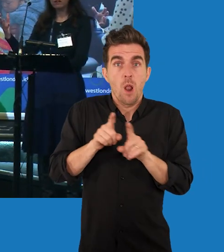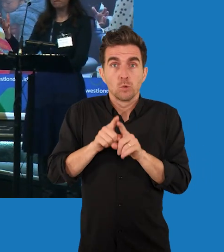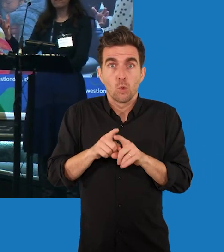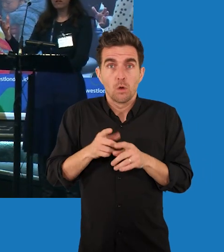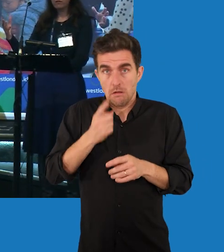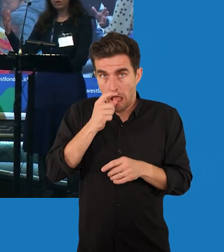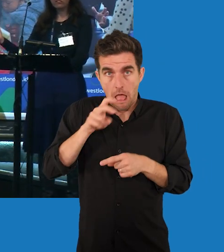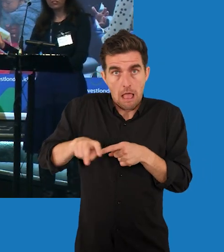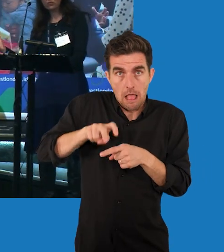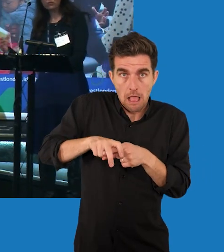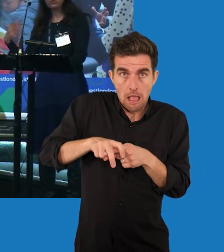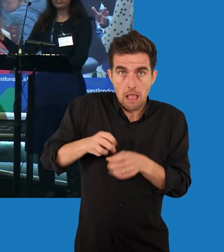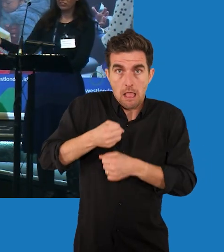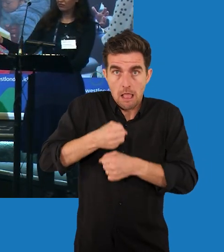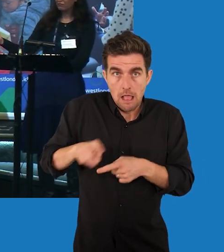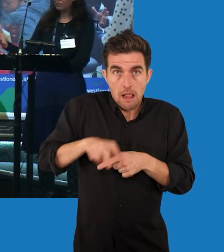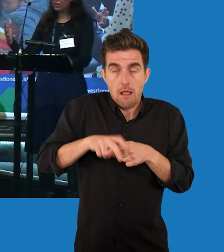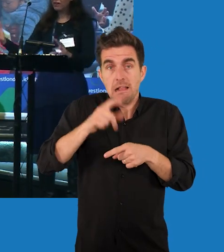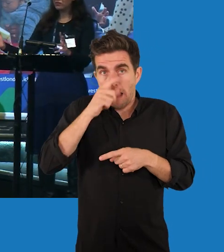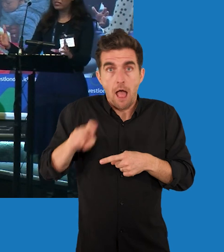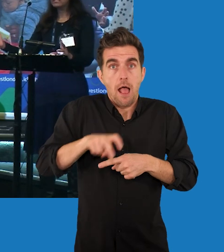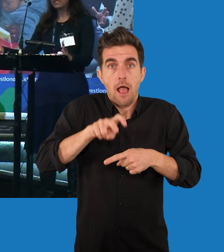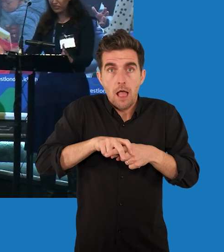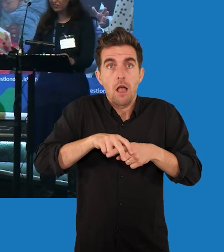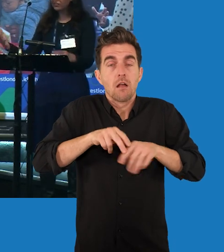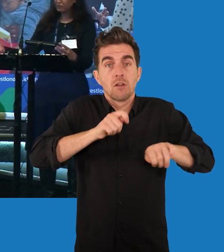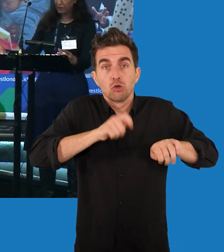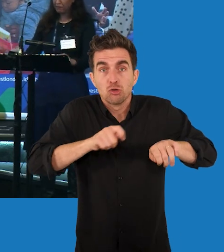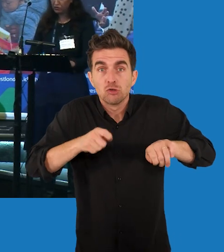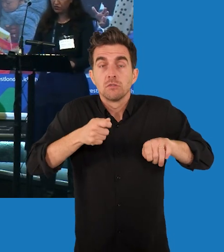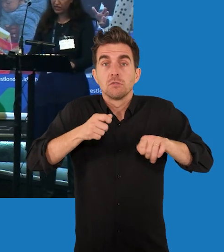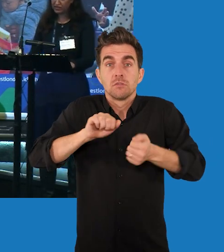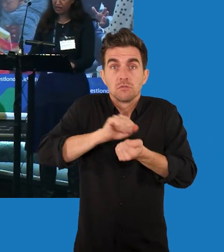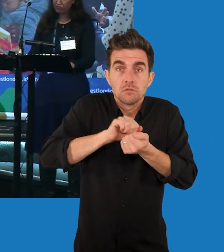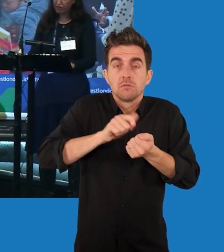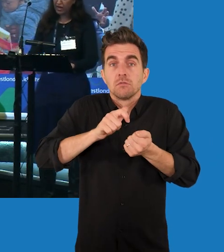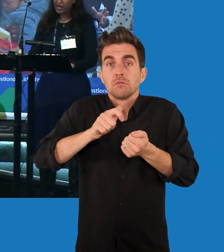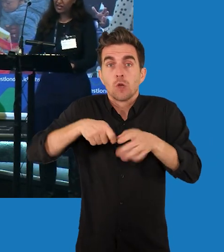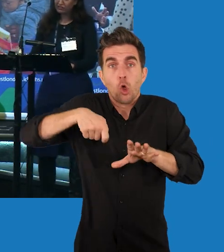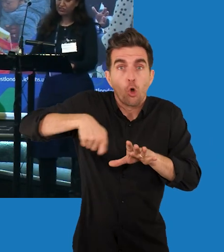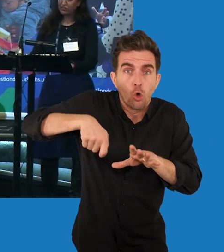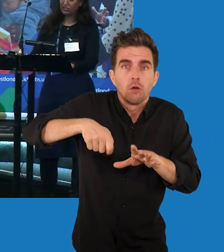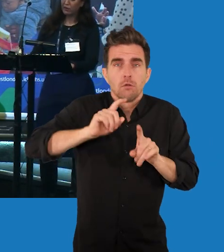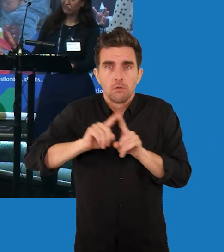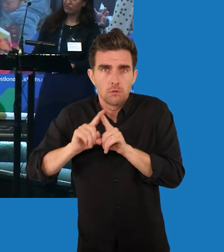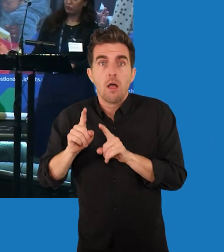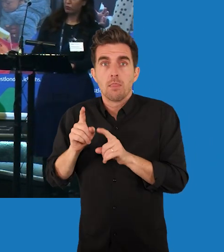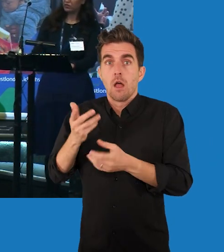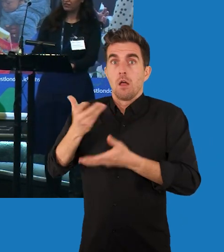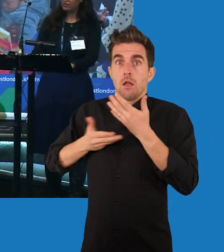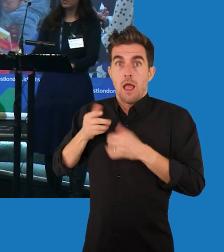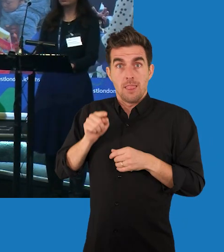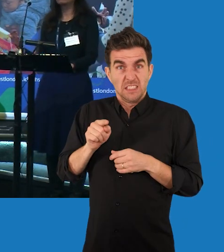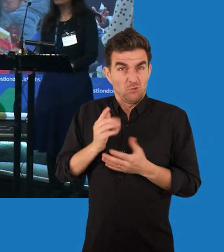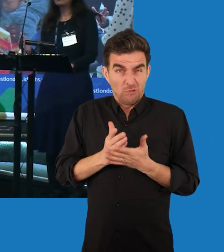got perching stools so that she can now sit in the kitchen and prepare meals for herself. And the patients